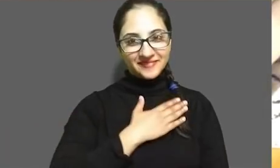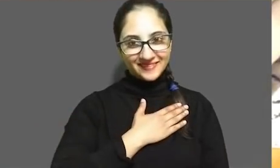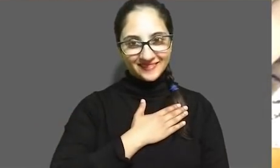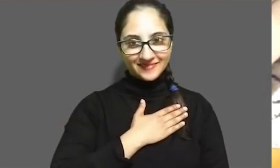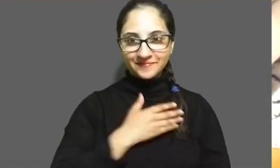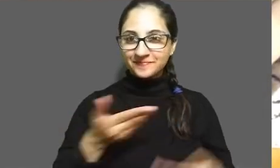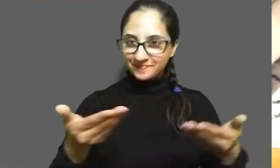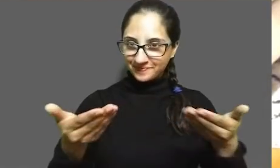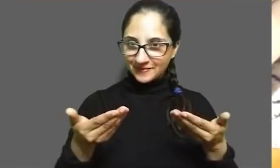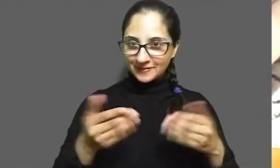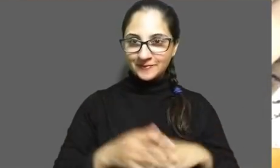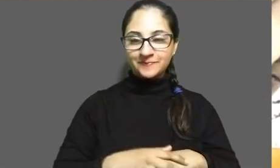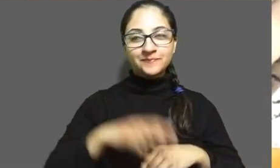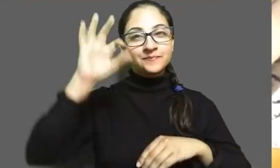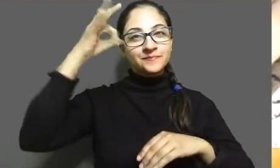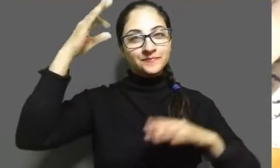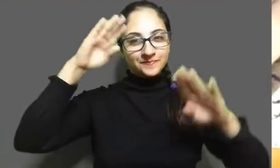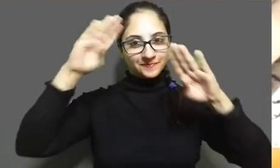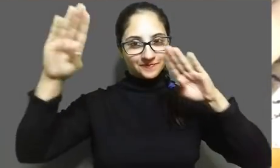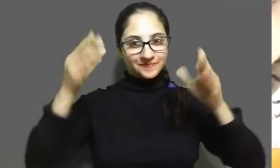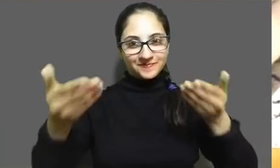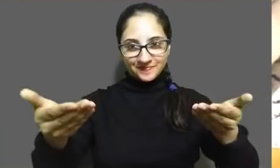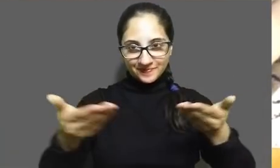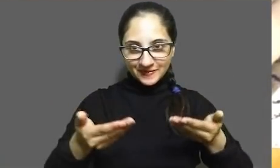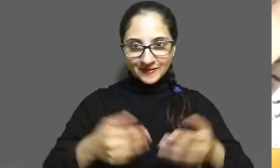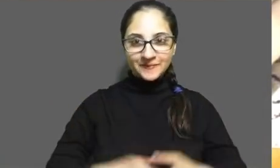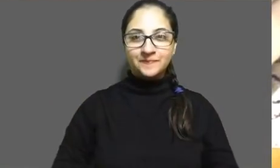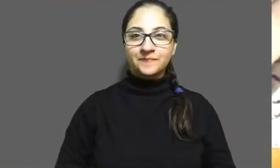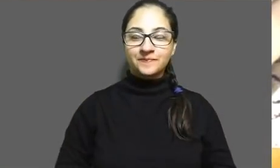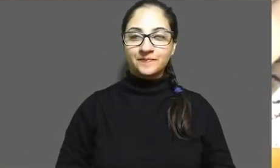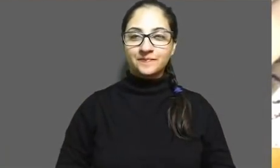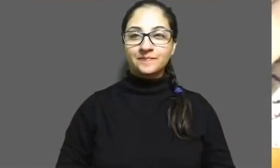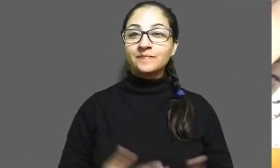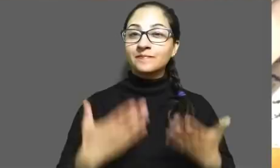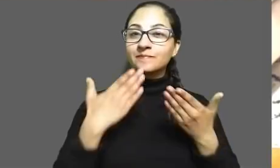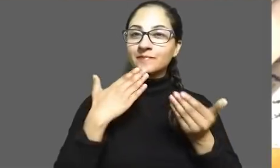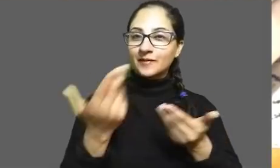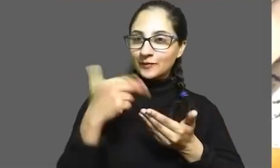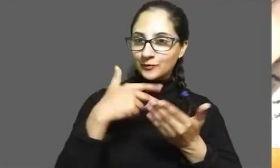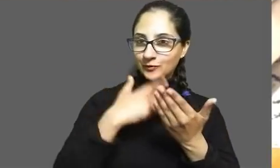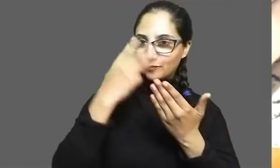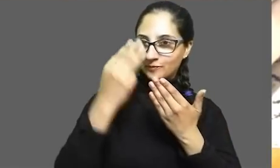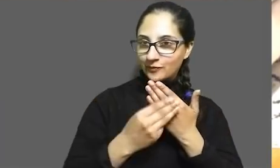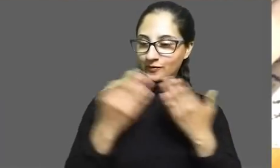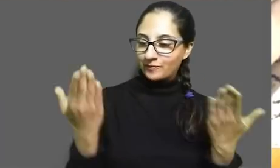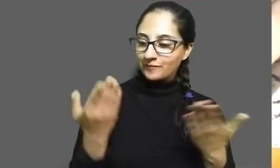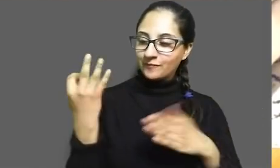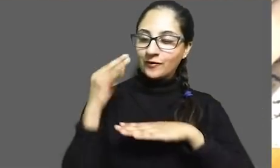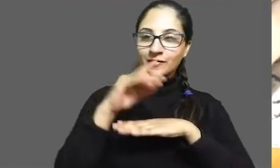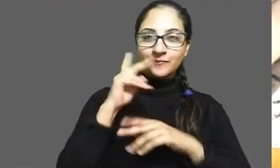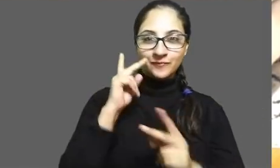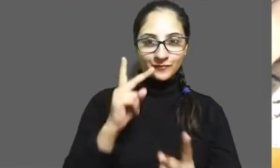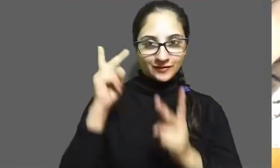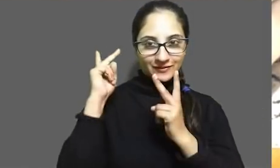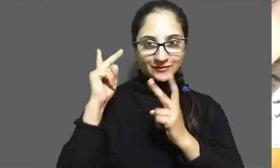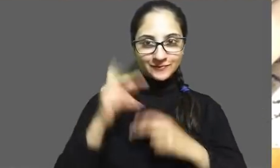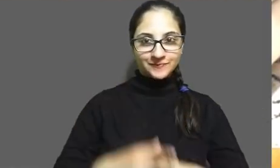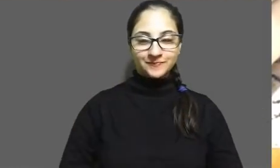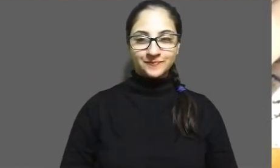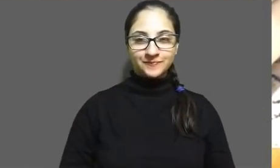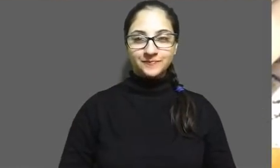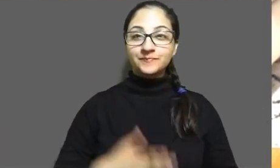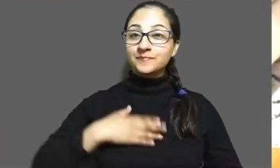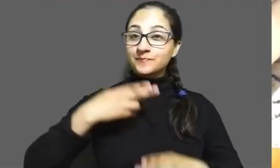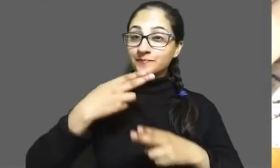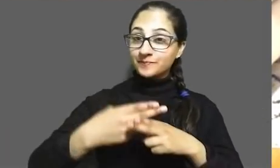Yali Madat, welcome, bienvenue, khushamadi. Thank you for joining us for another Friday Night